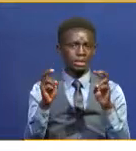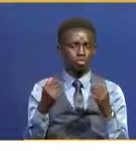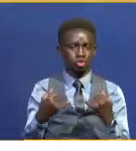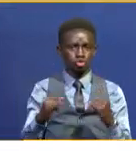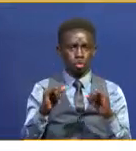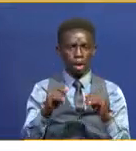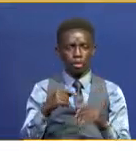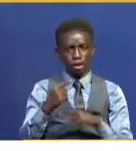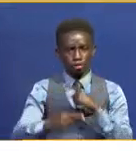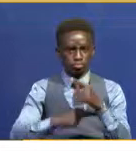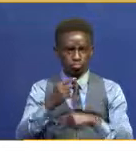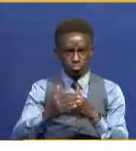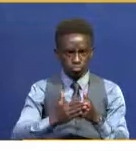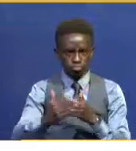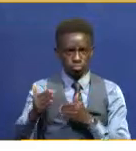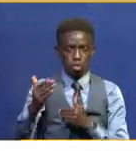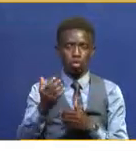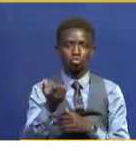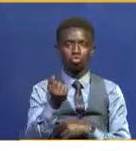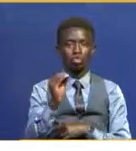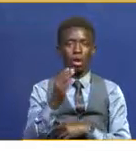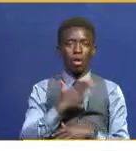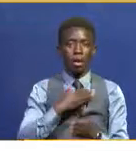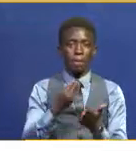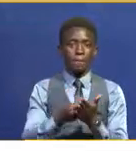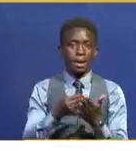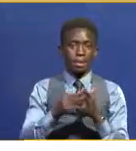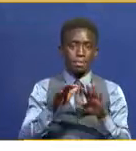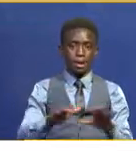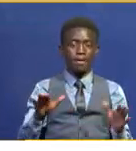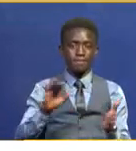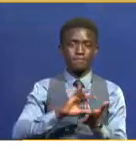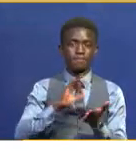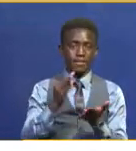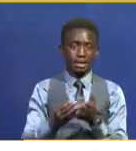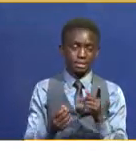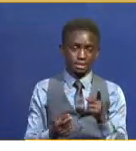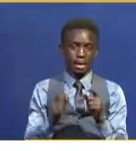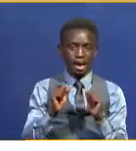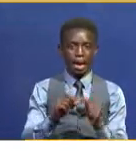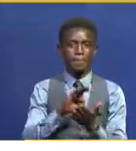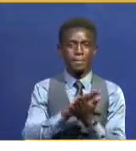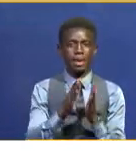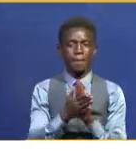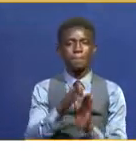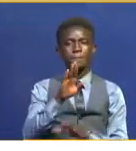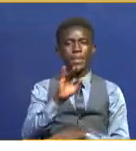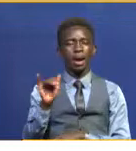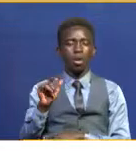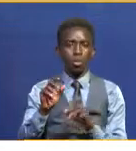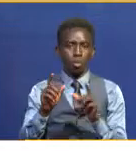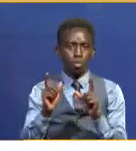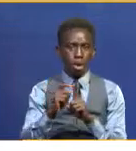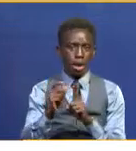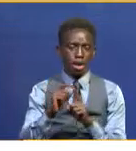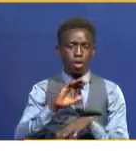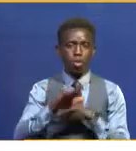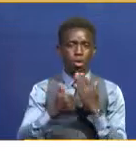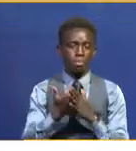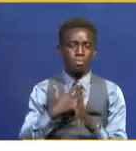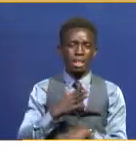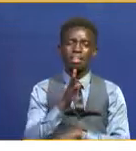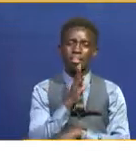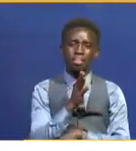us forward so that money market funds, for instance, can become a byword that everyone speaks about and knows,